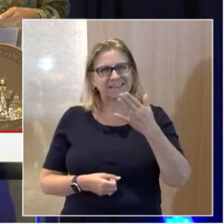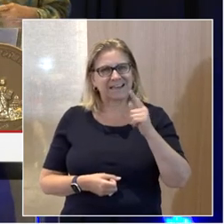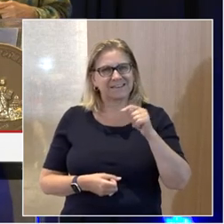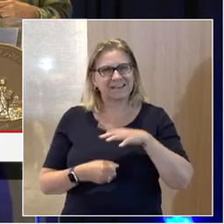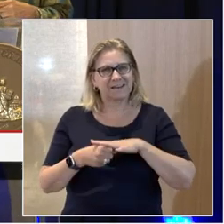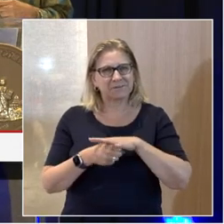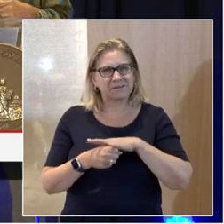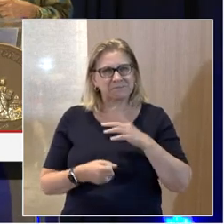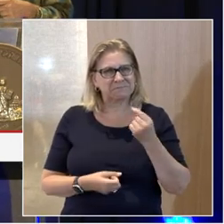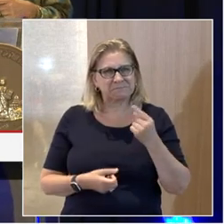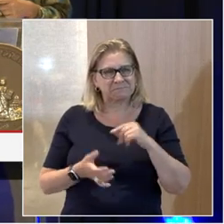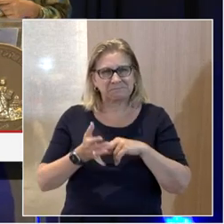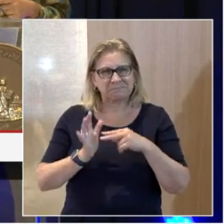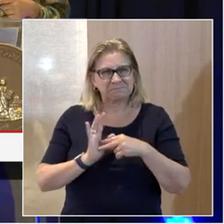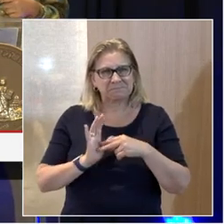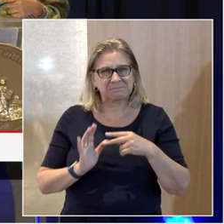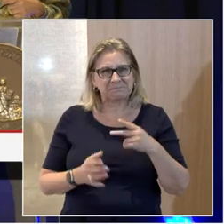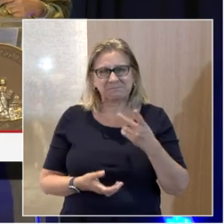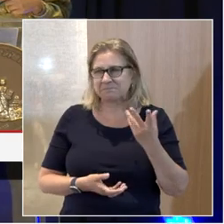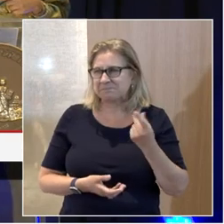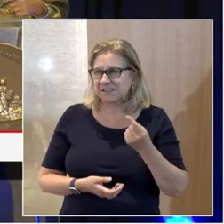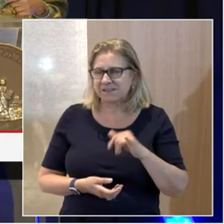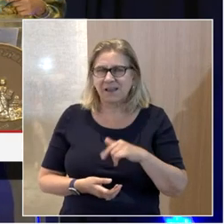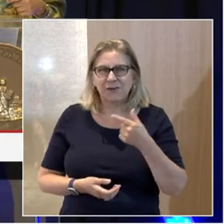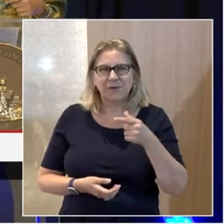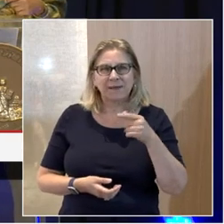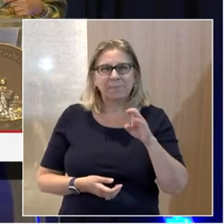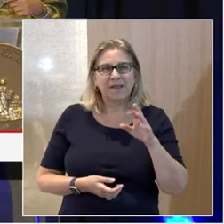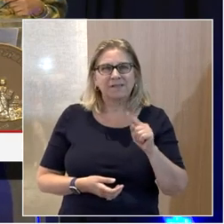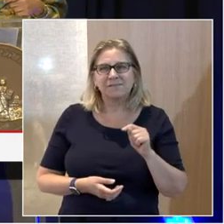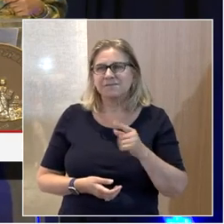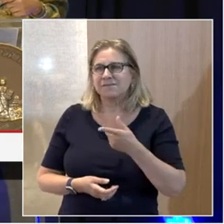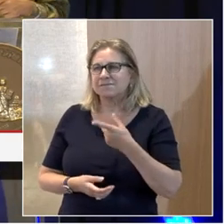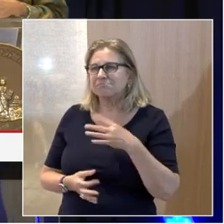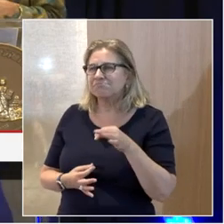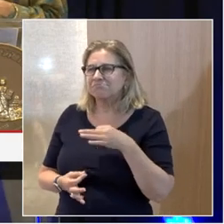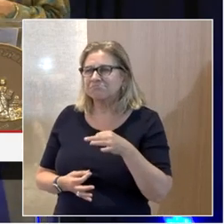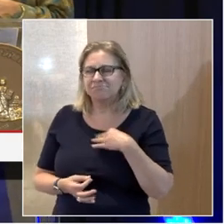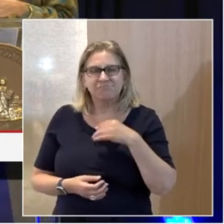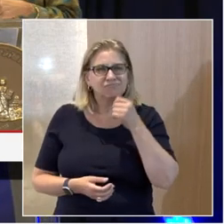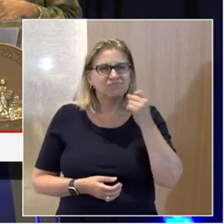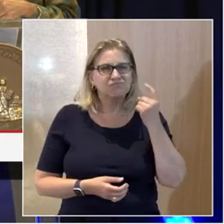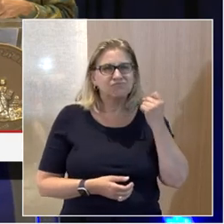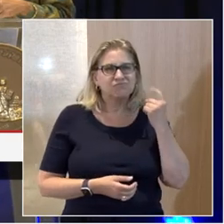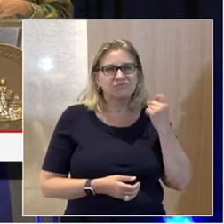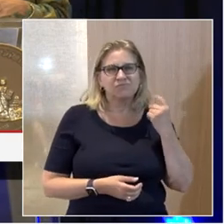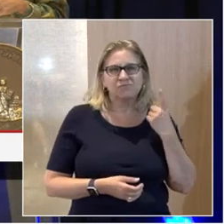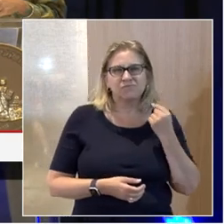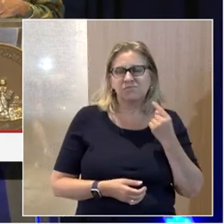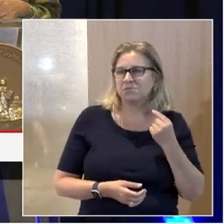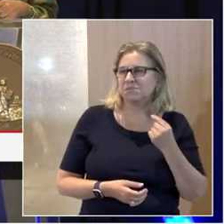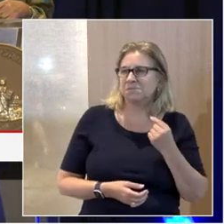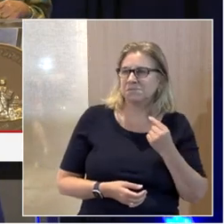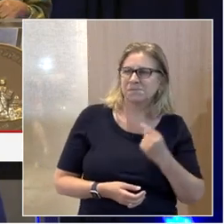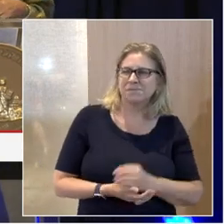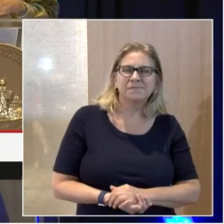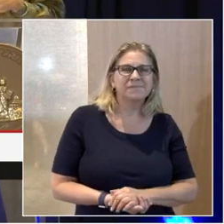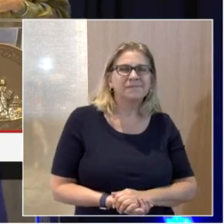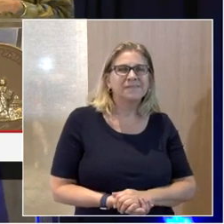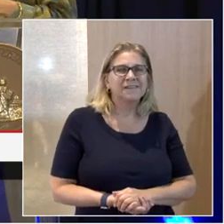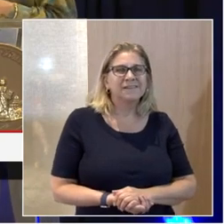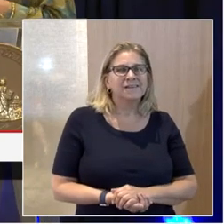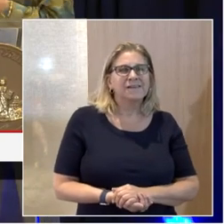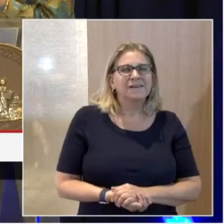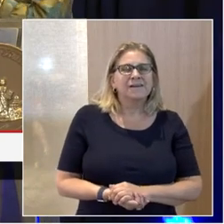what's that one? Anyone want to elaborate? Nope. The belt